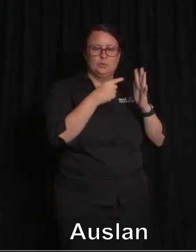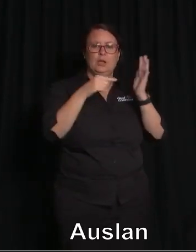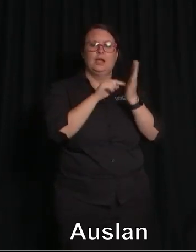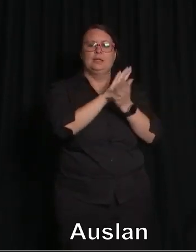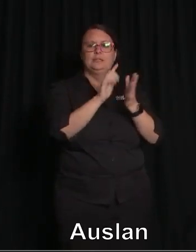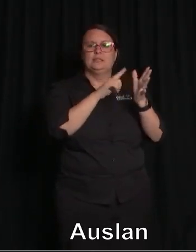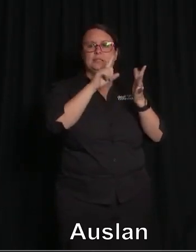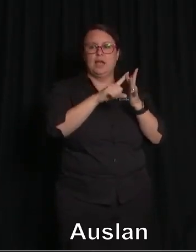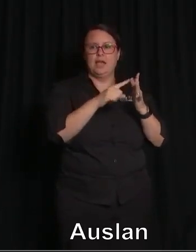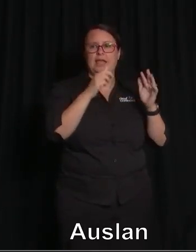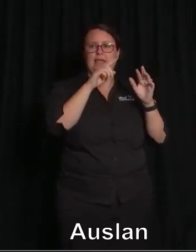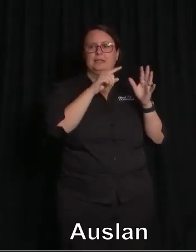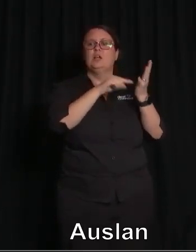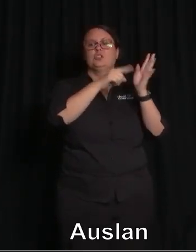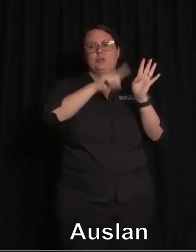the stage.